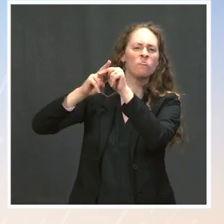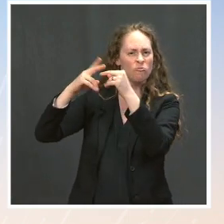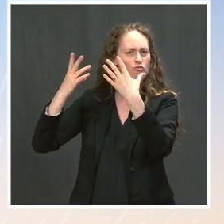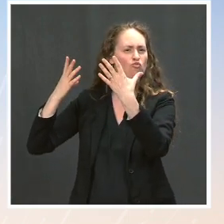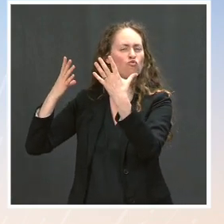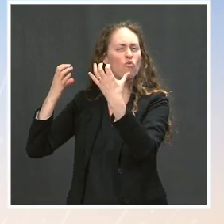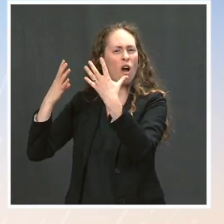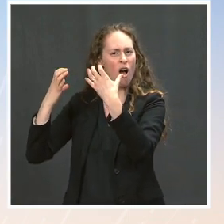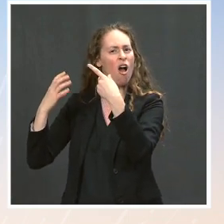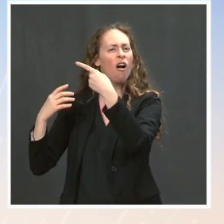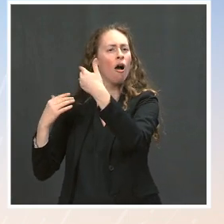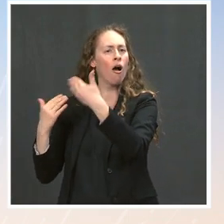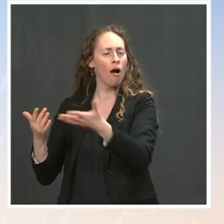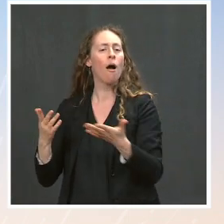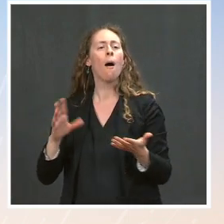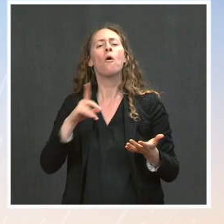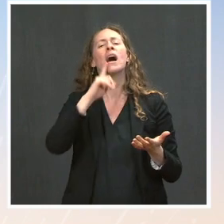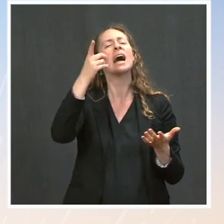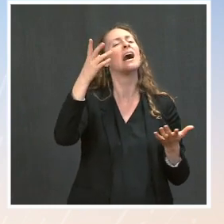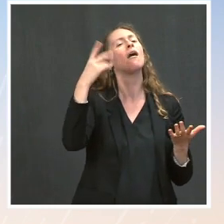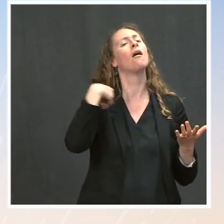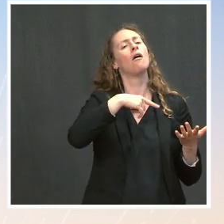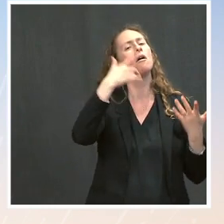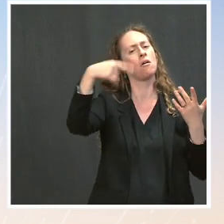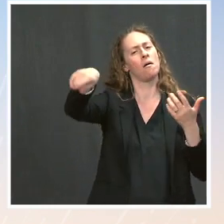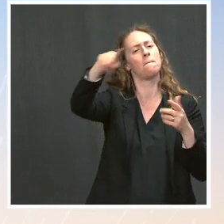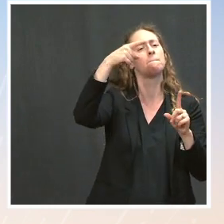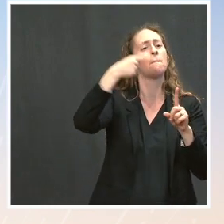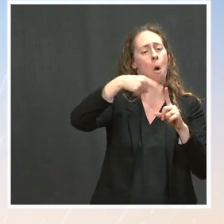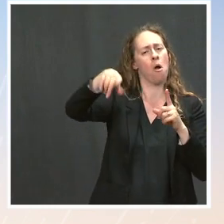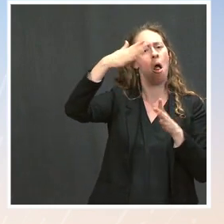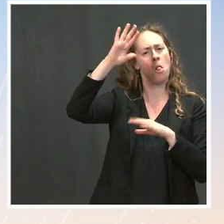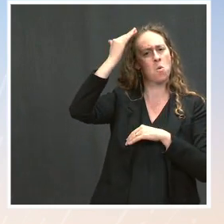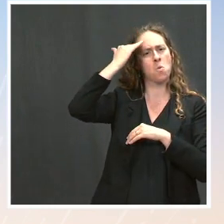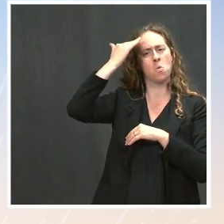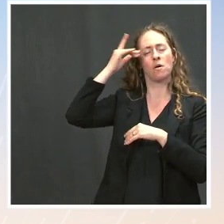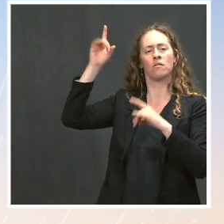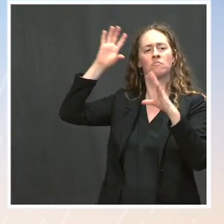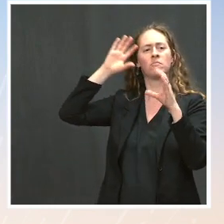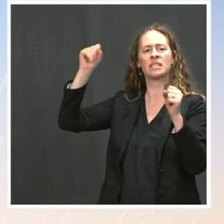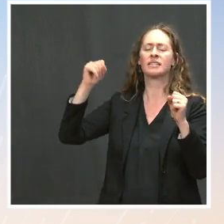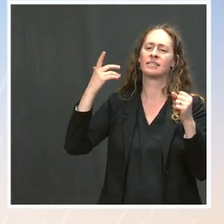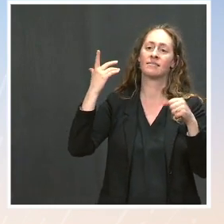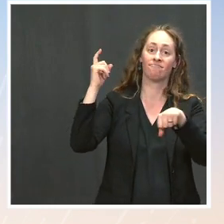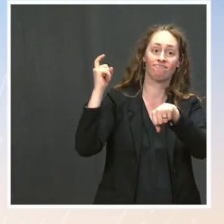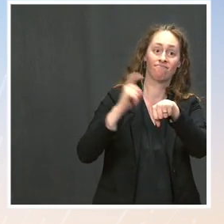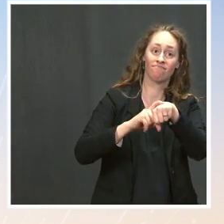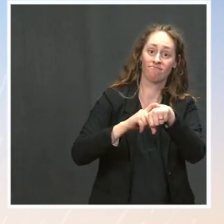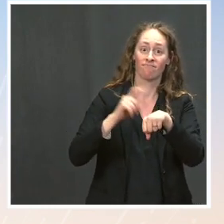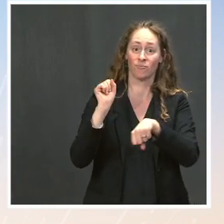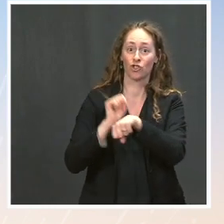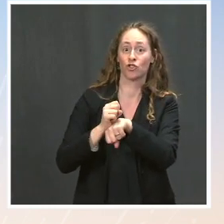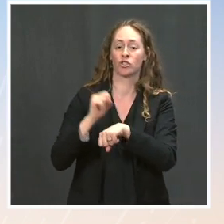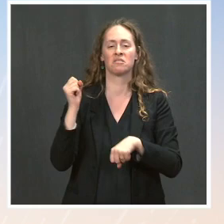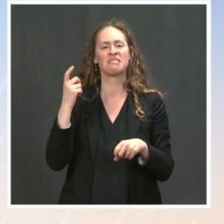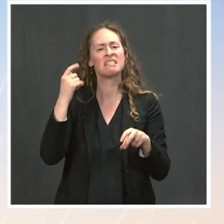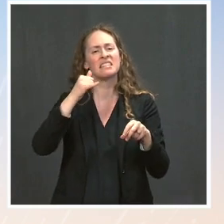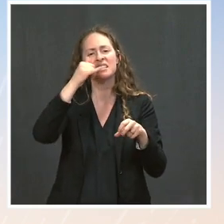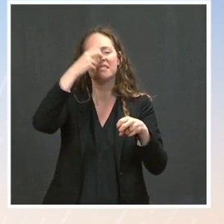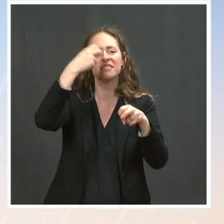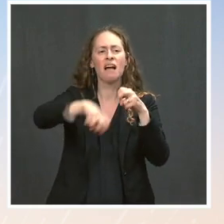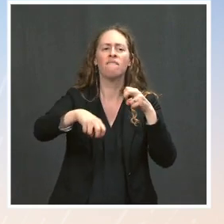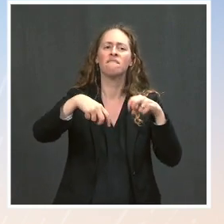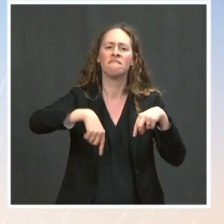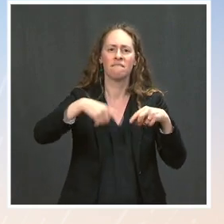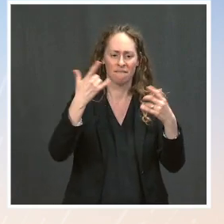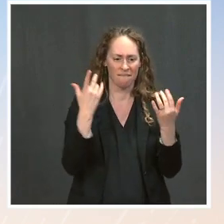we have long known, that the president came into office at one of the most divisive moments in modern American history. And the